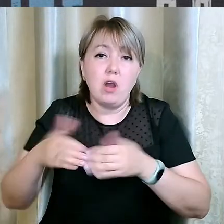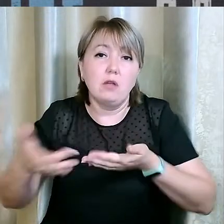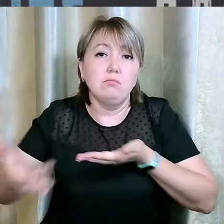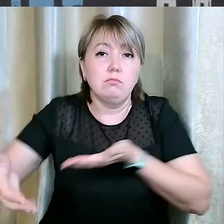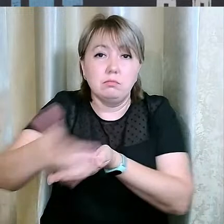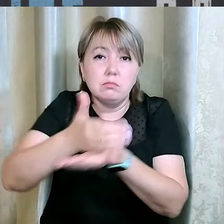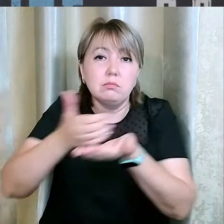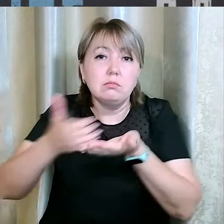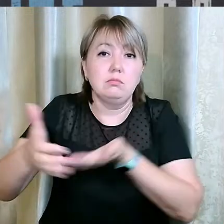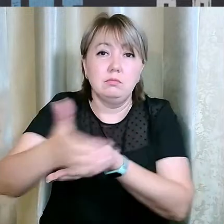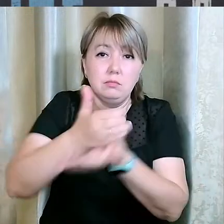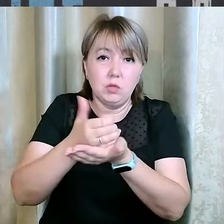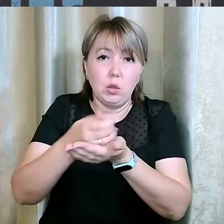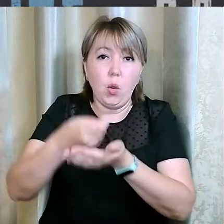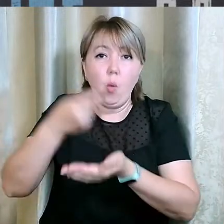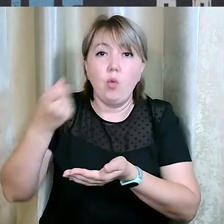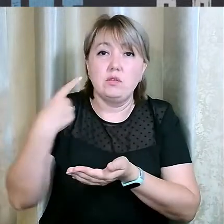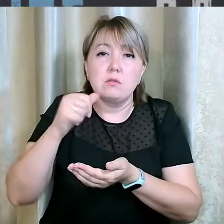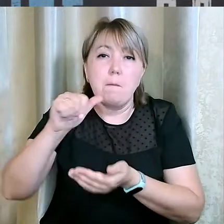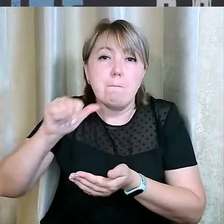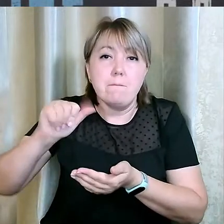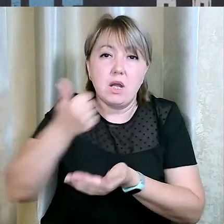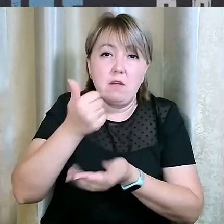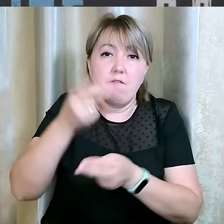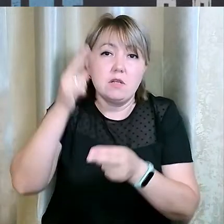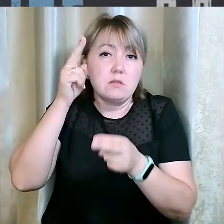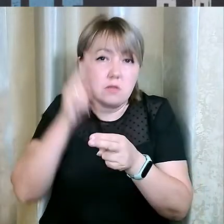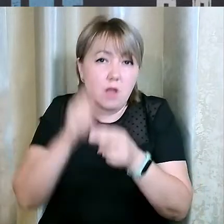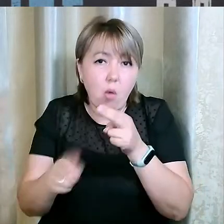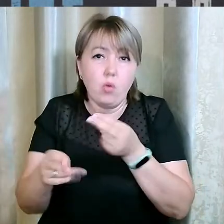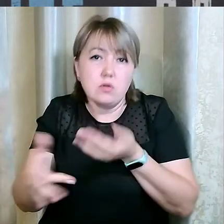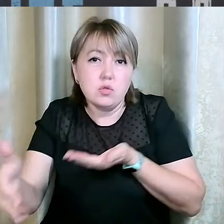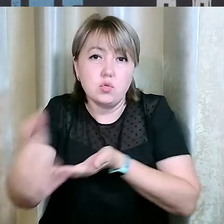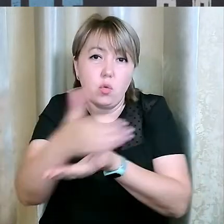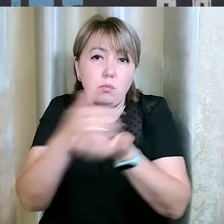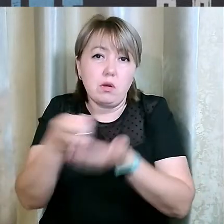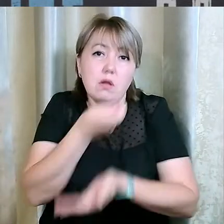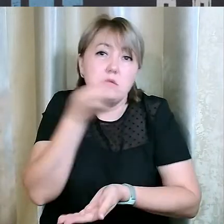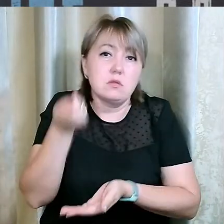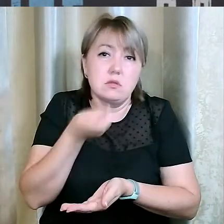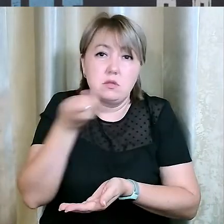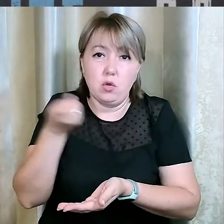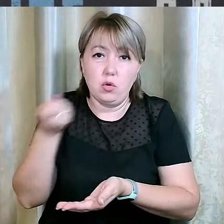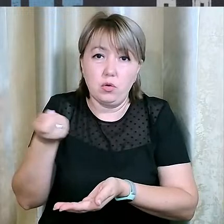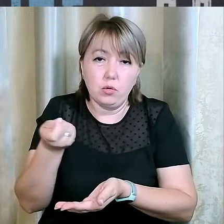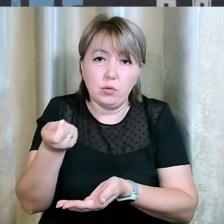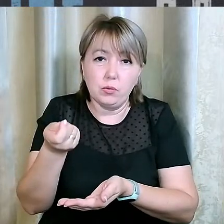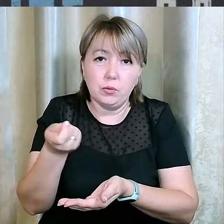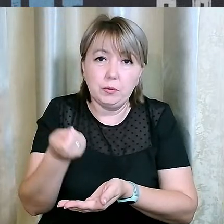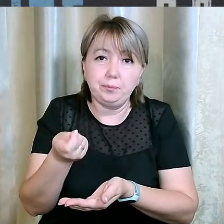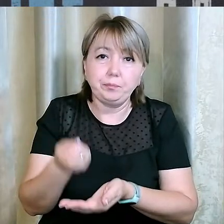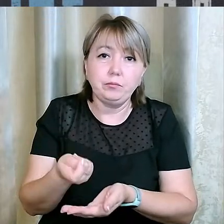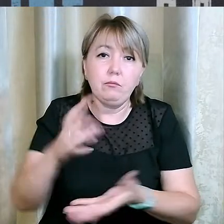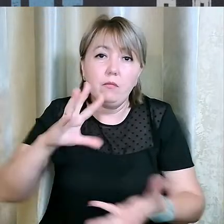be settled by the battlefield. So on the agricultural field, everything